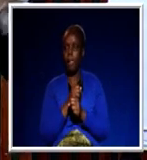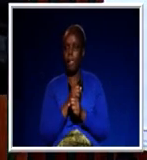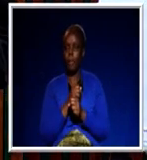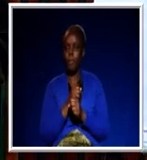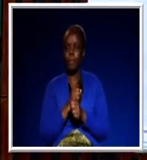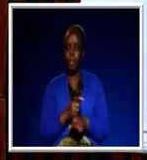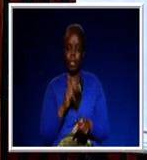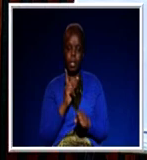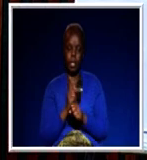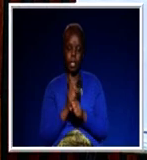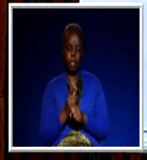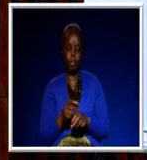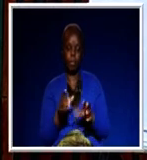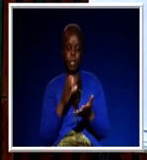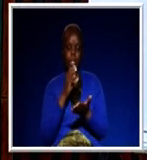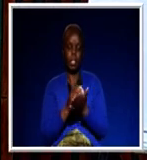rest the tin on the table